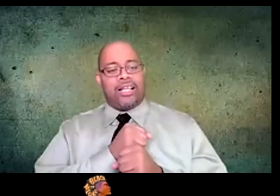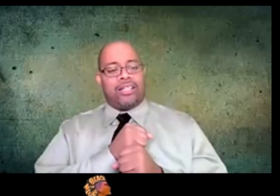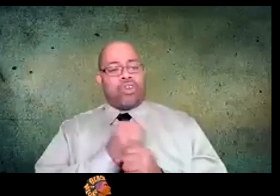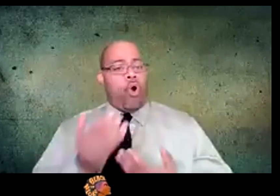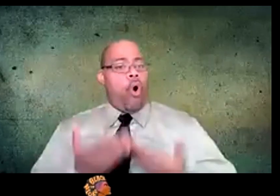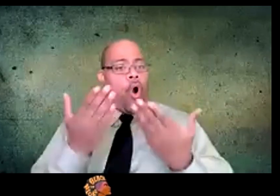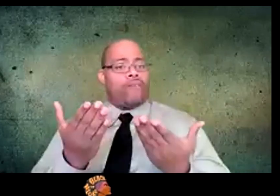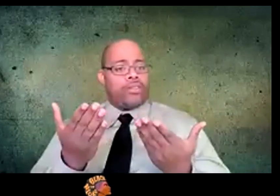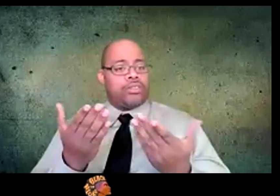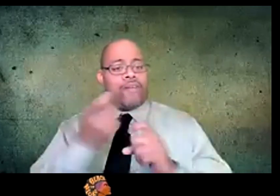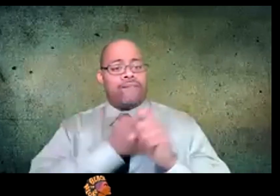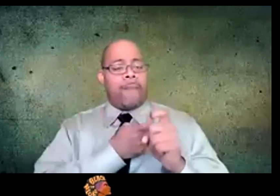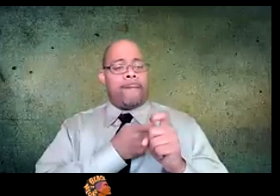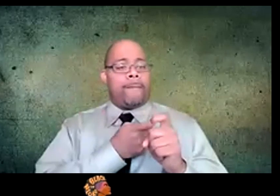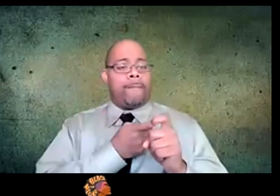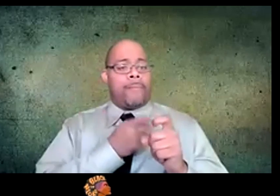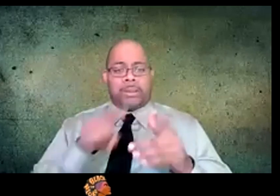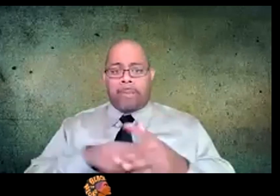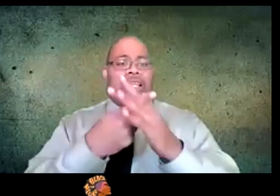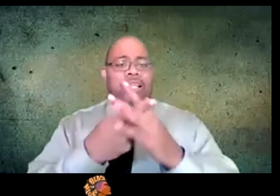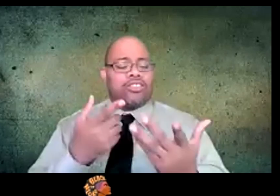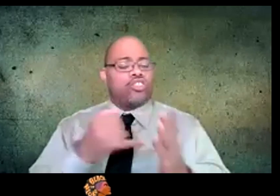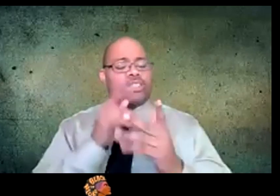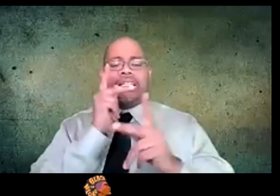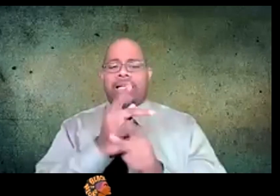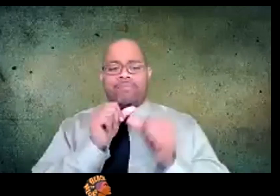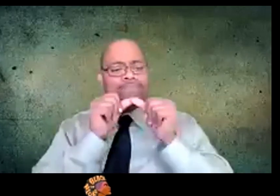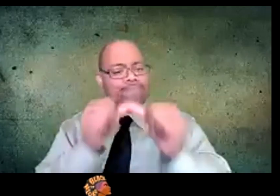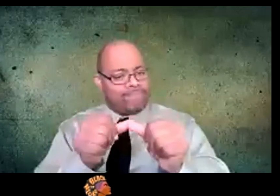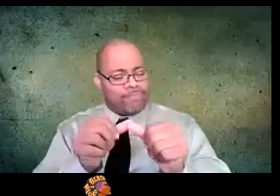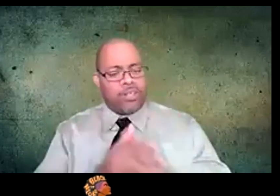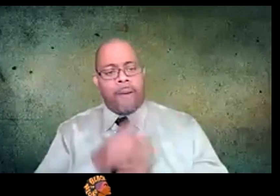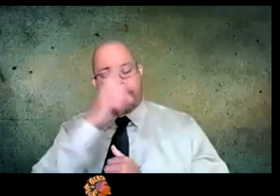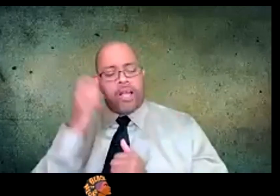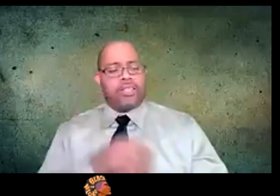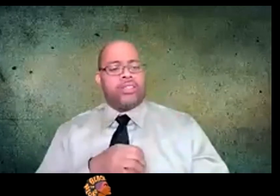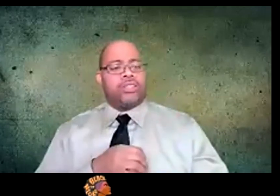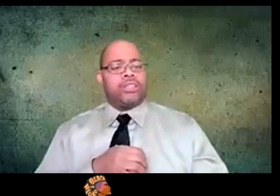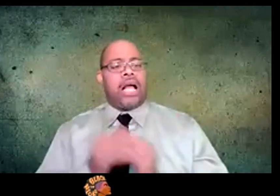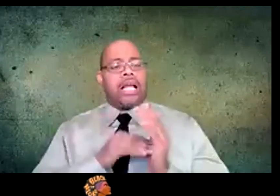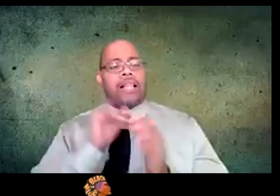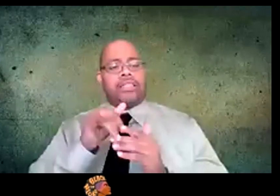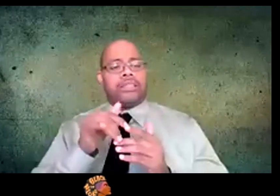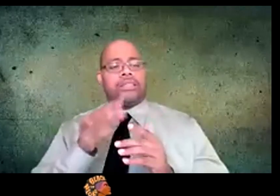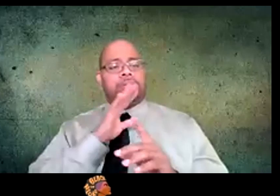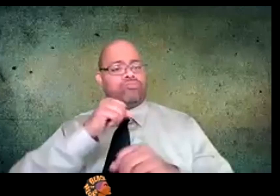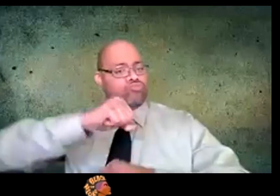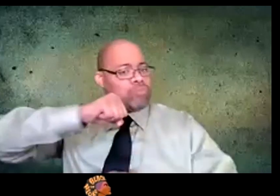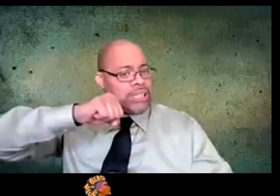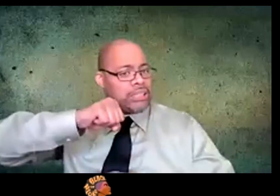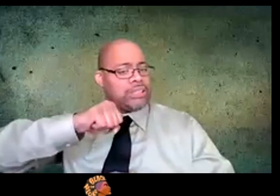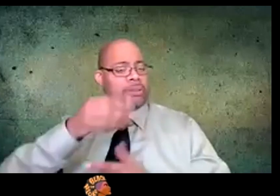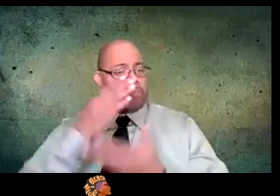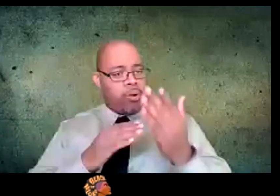offers from the jump. You know, just keep going, because again, this speaks to the resiliency